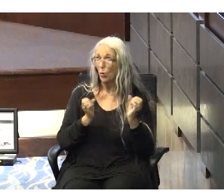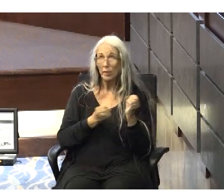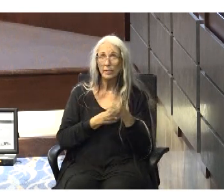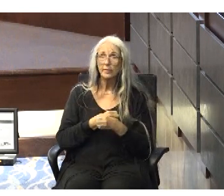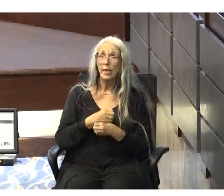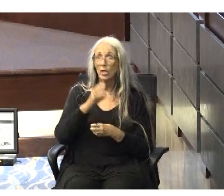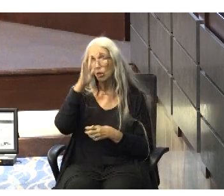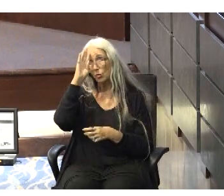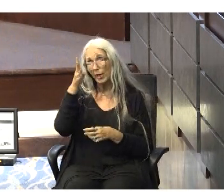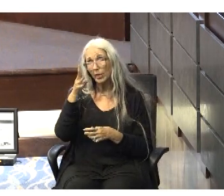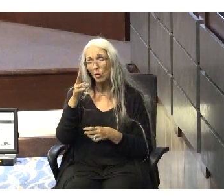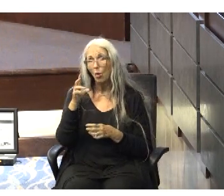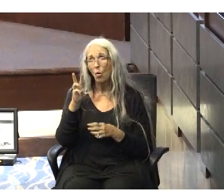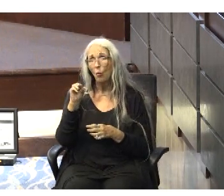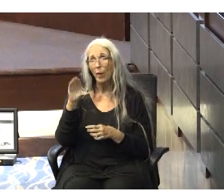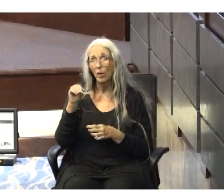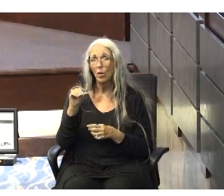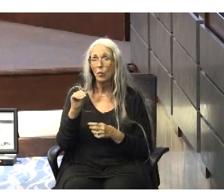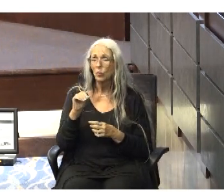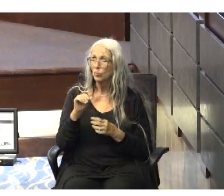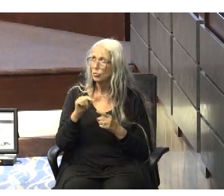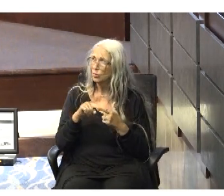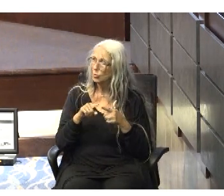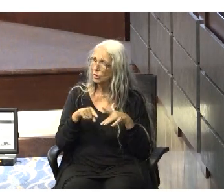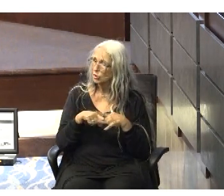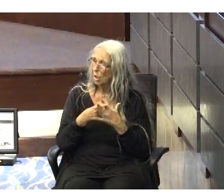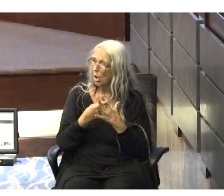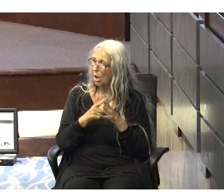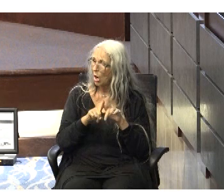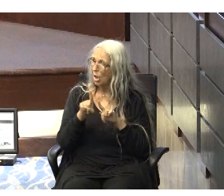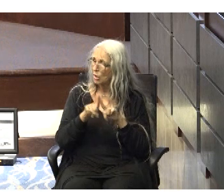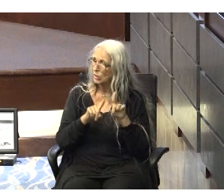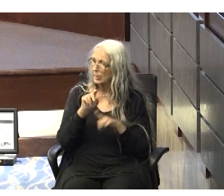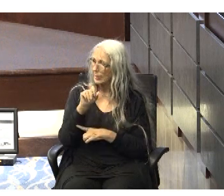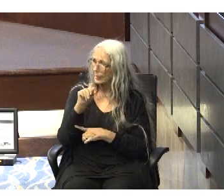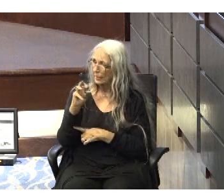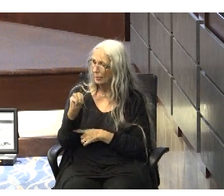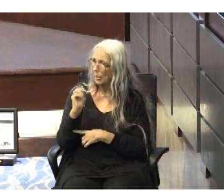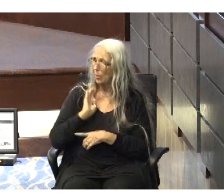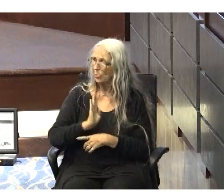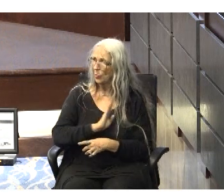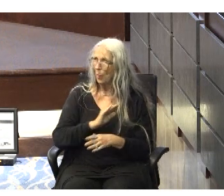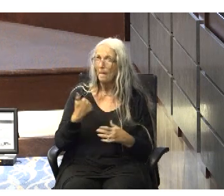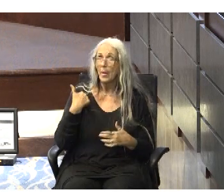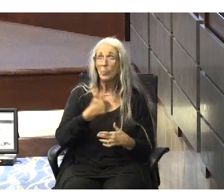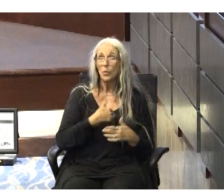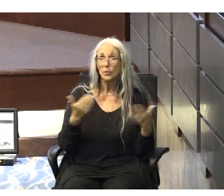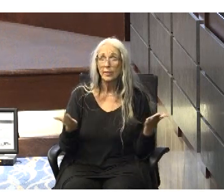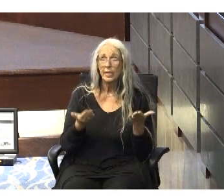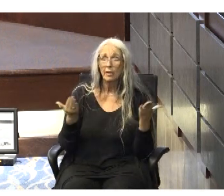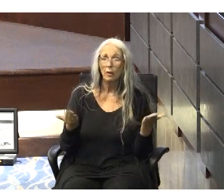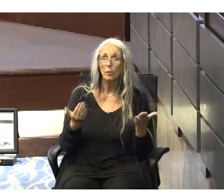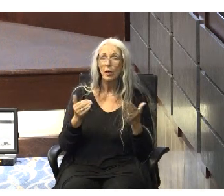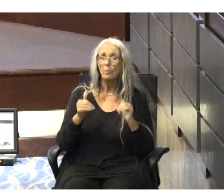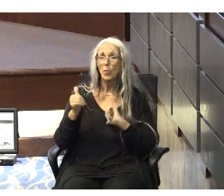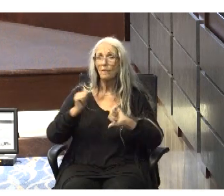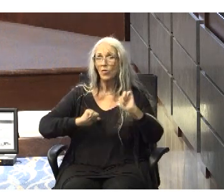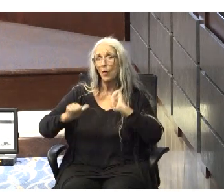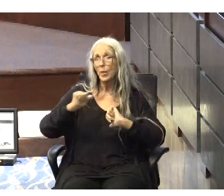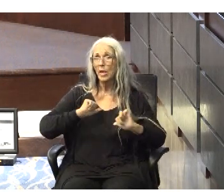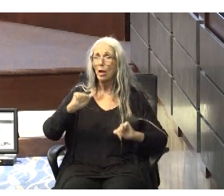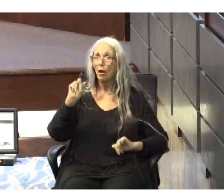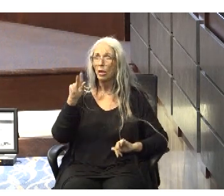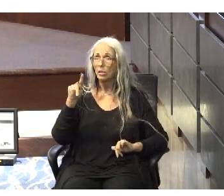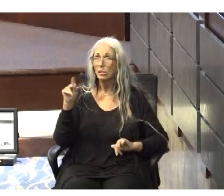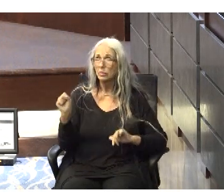organization, Creative Waco. Thank you to the staff team and board members for being here. And then also our performing arts community